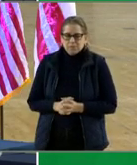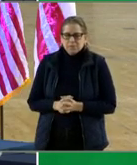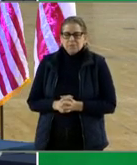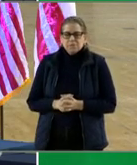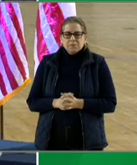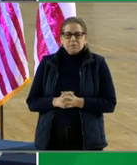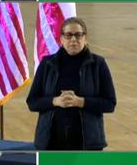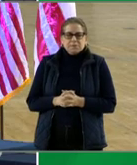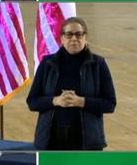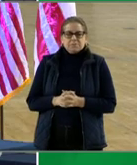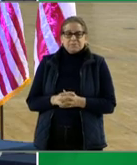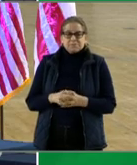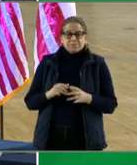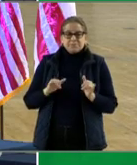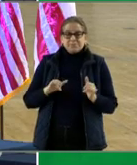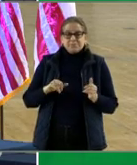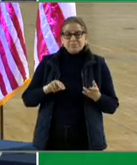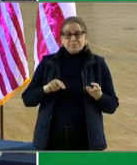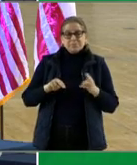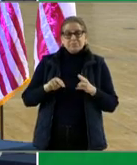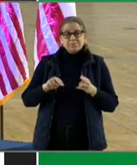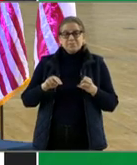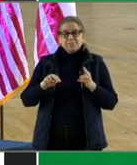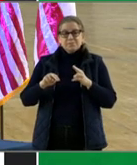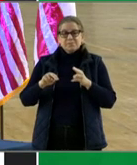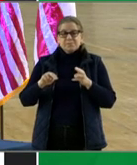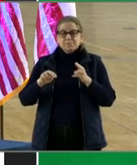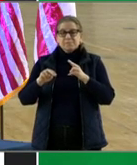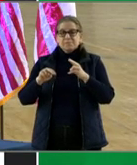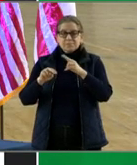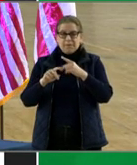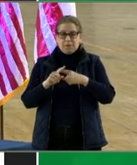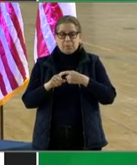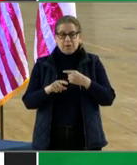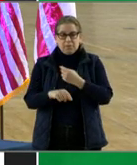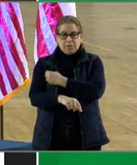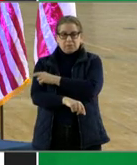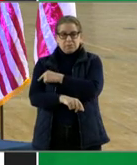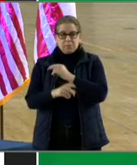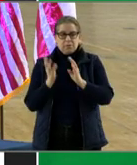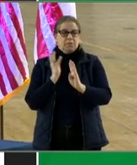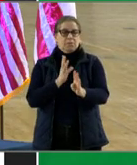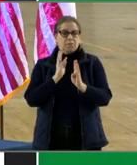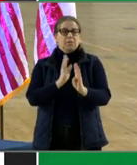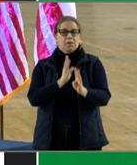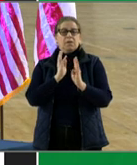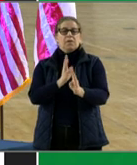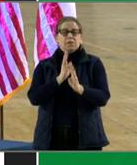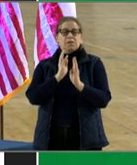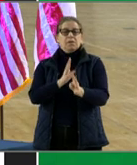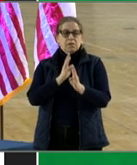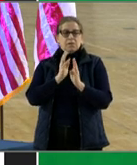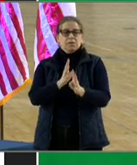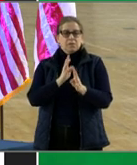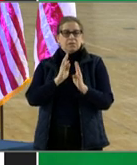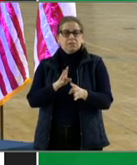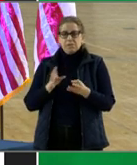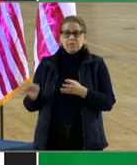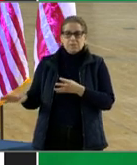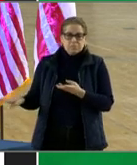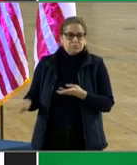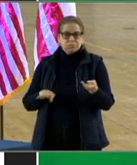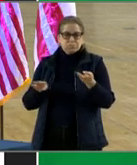surge capacity is the surge from a hospital. Like folks are going to go to a hospital and how will that